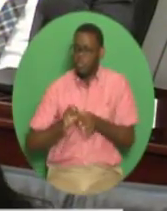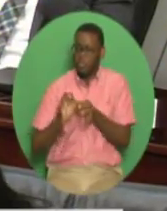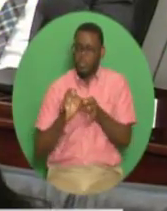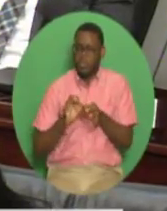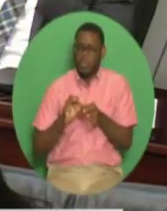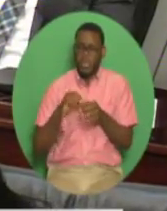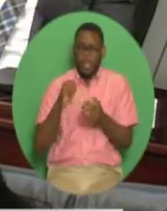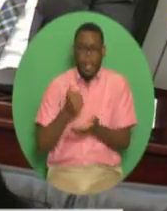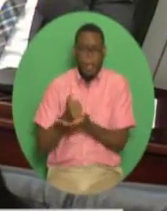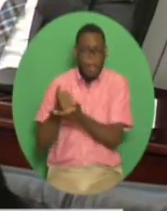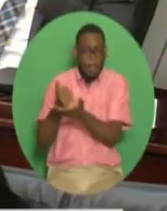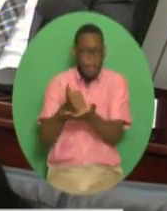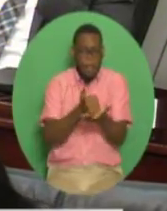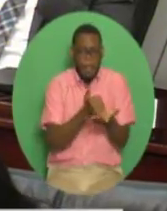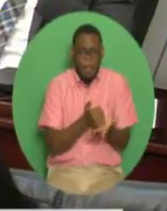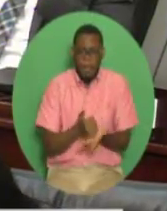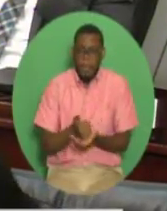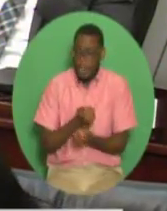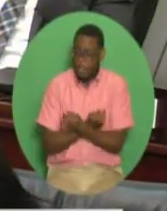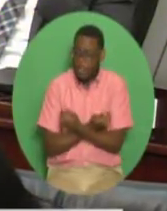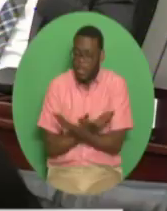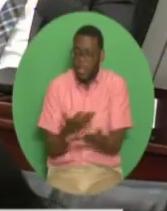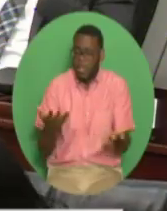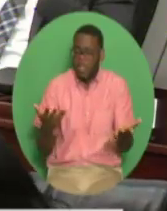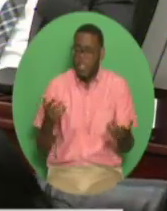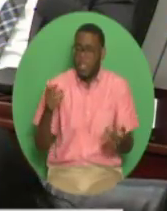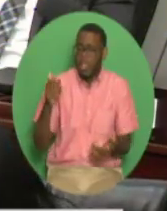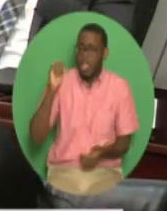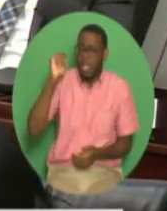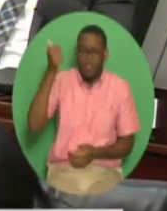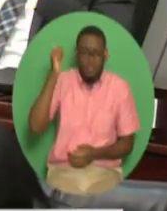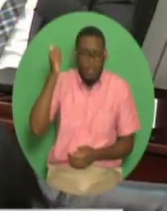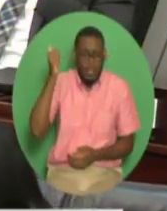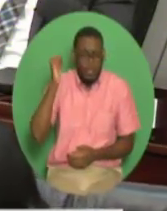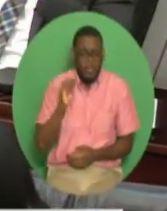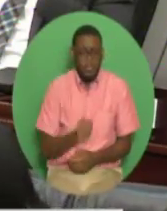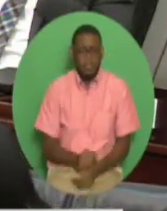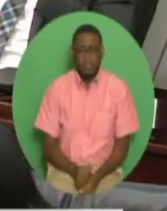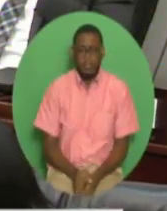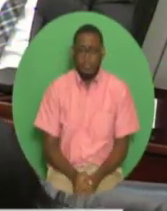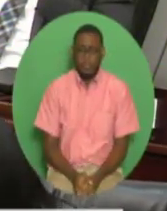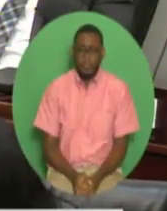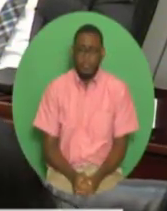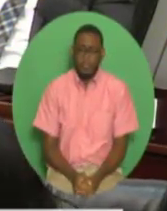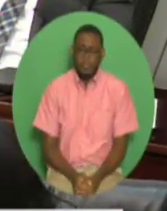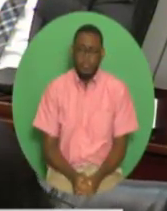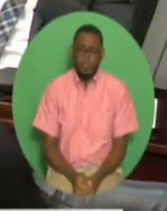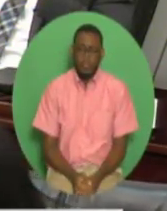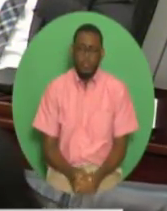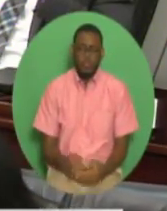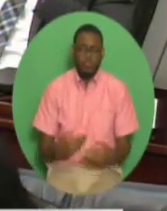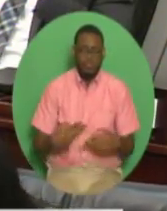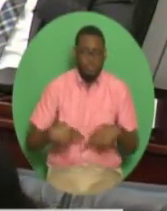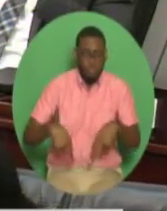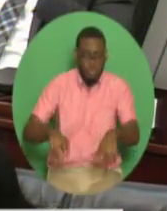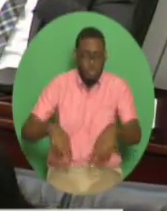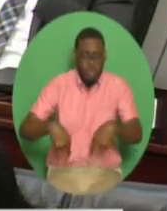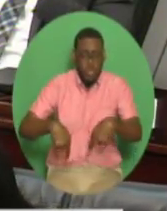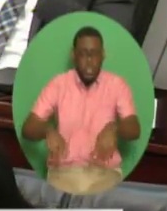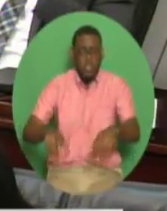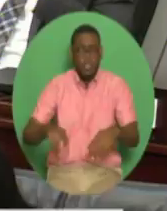amenities have been provided for the people of Arima. Roads have been